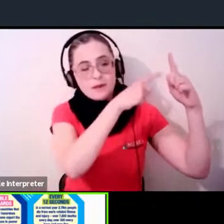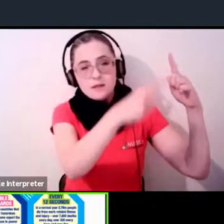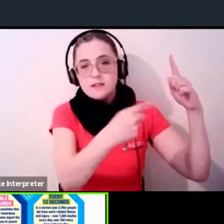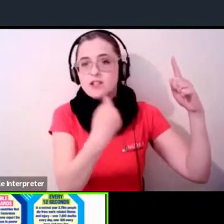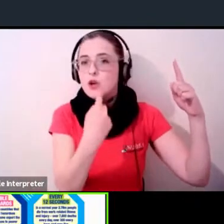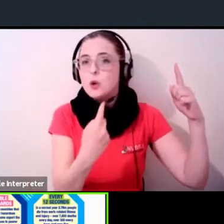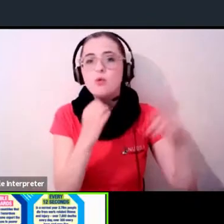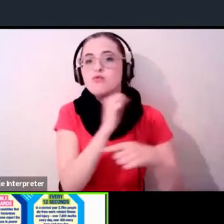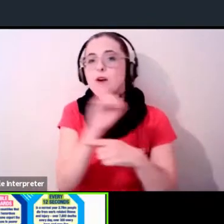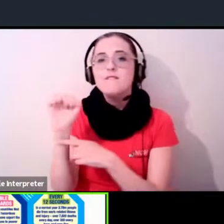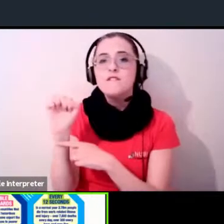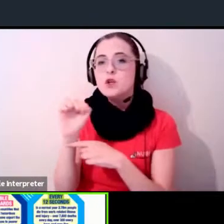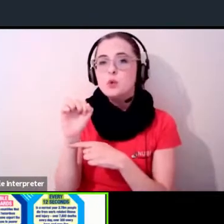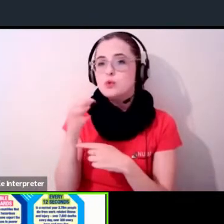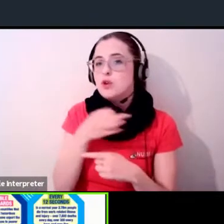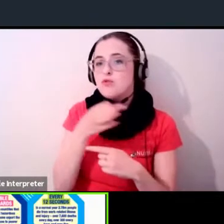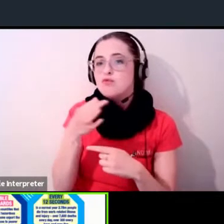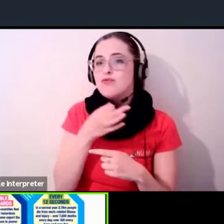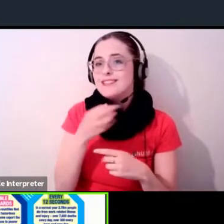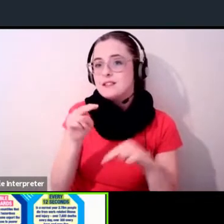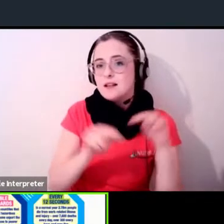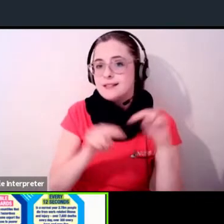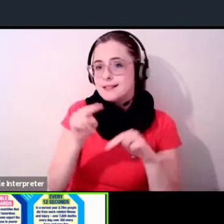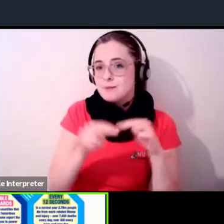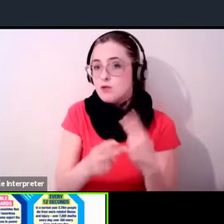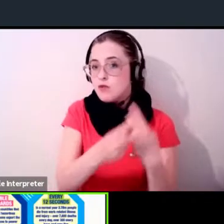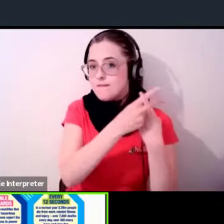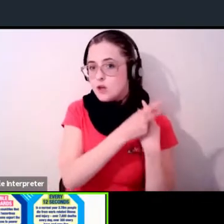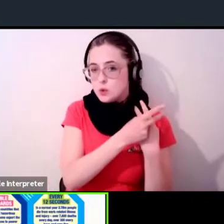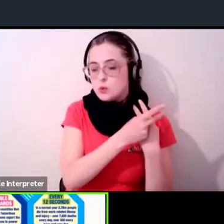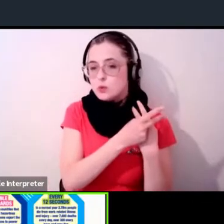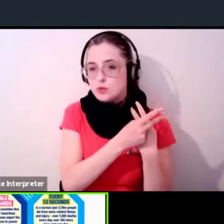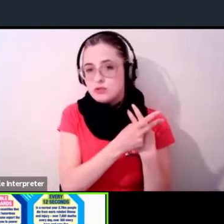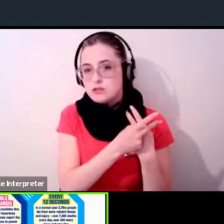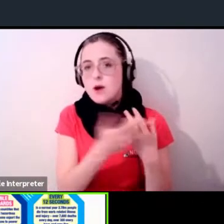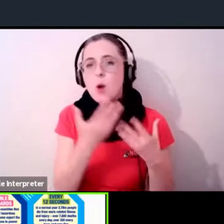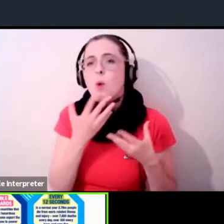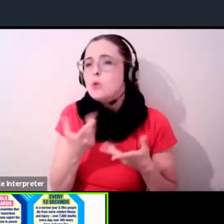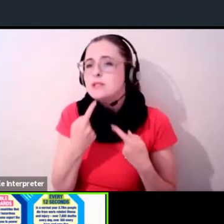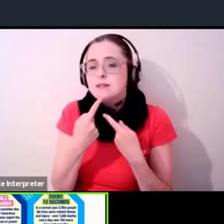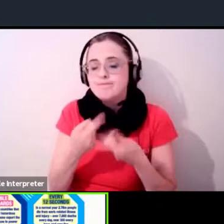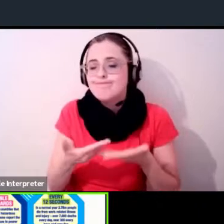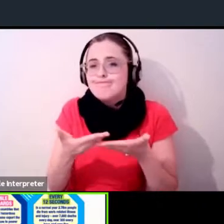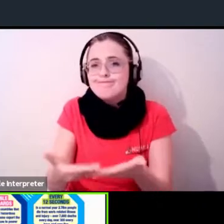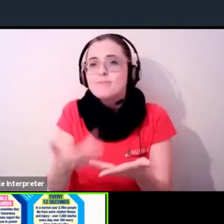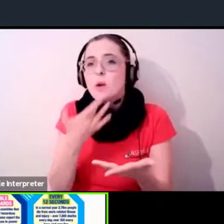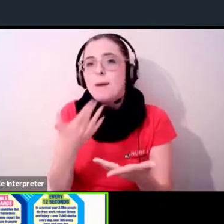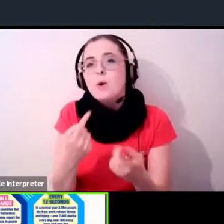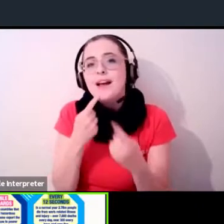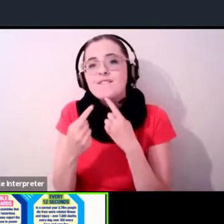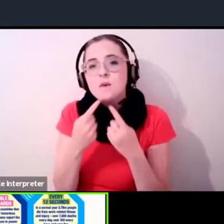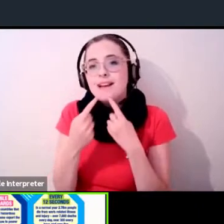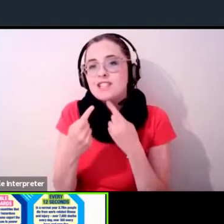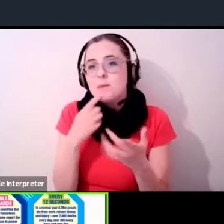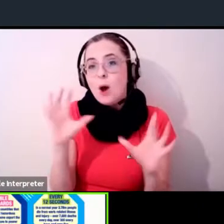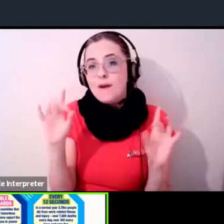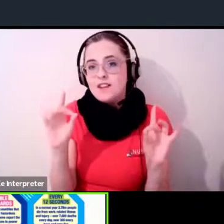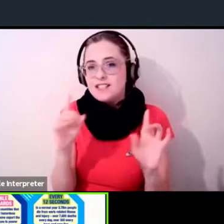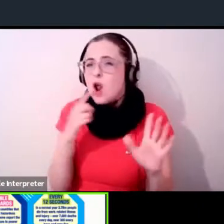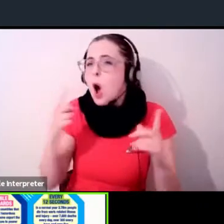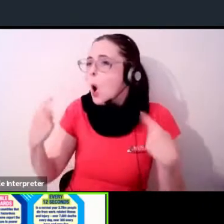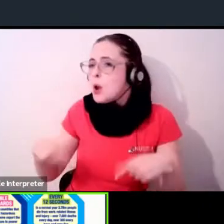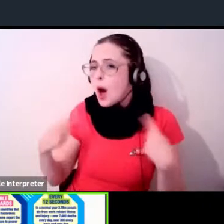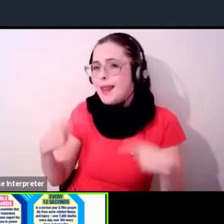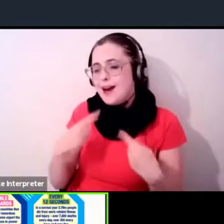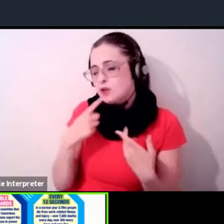assessment reviews or even risk assessments, denying them information about infections and even saying it's illegal for them to share that information